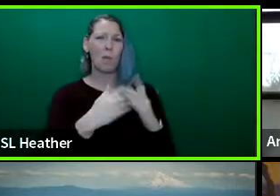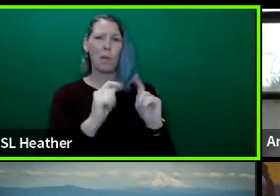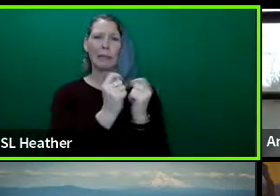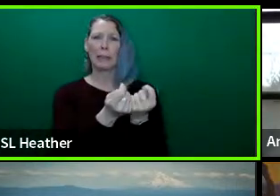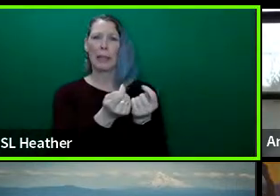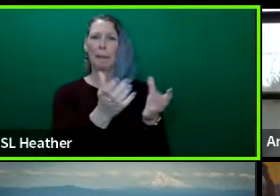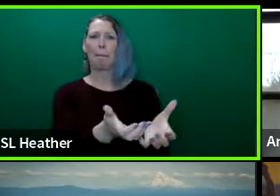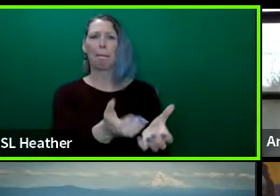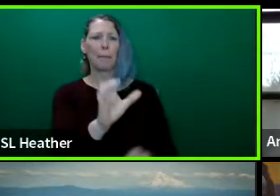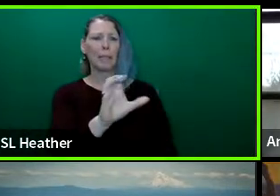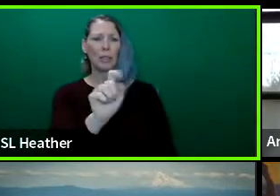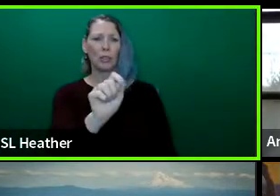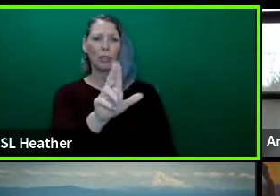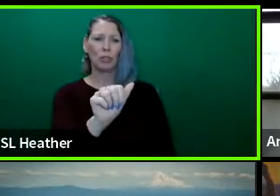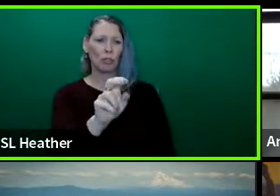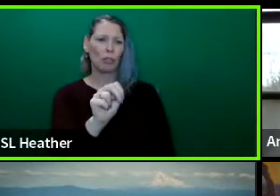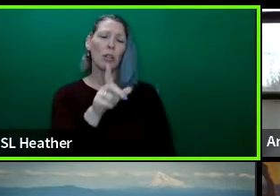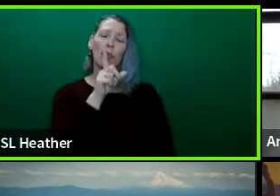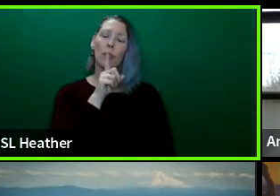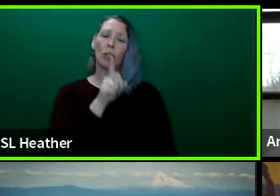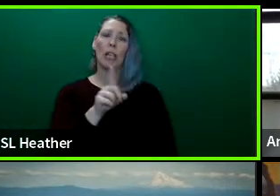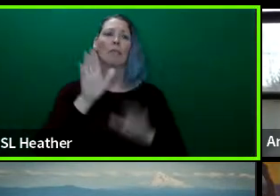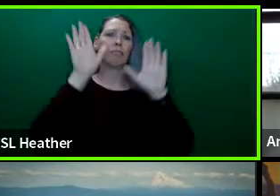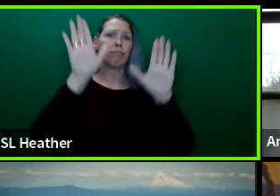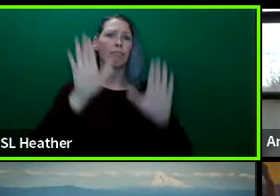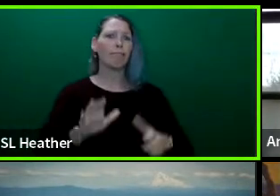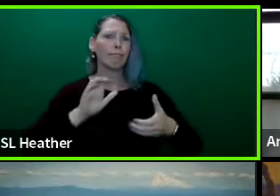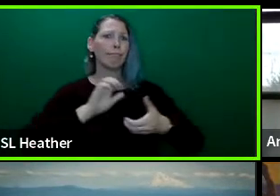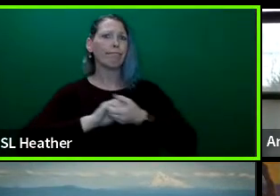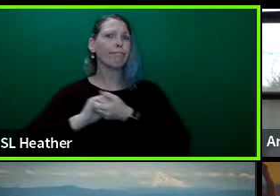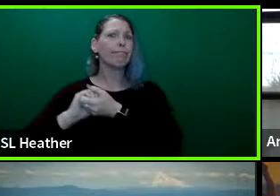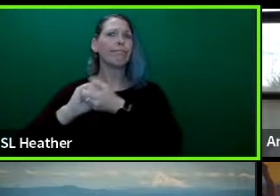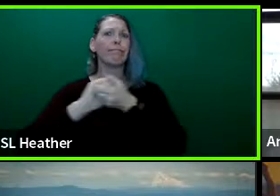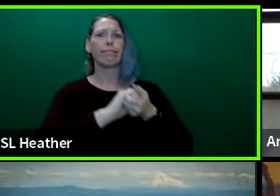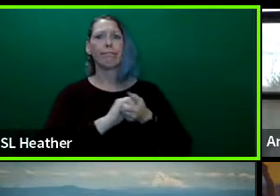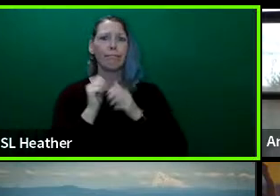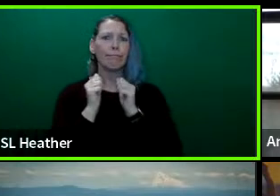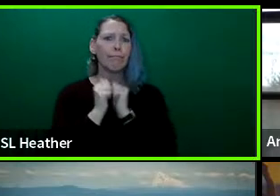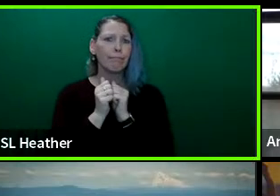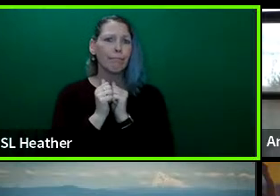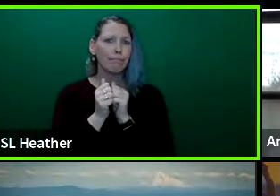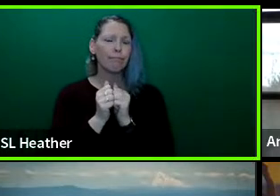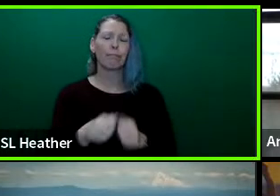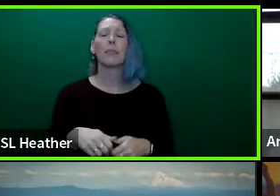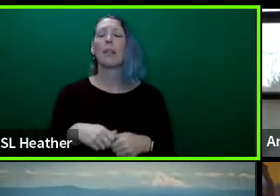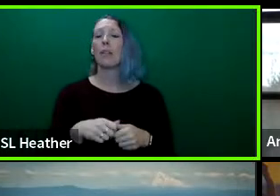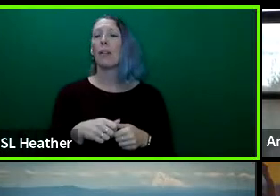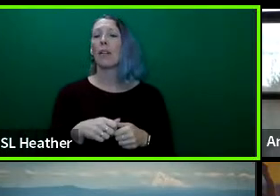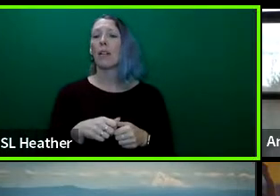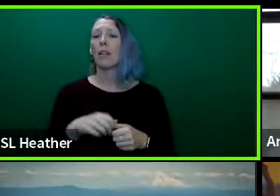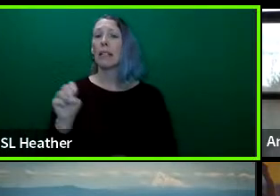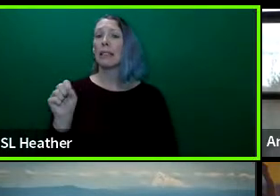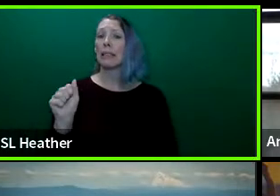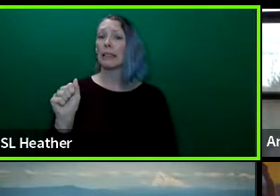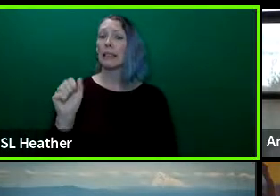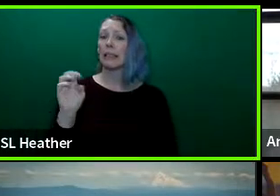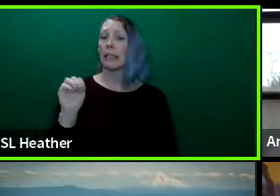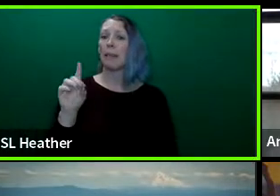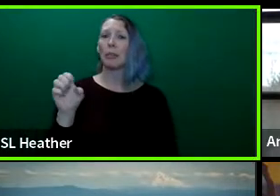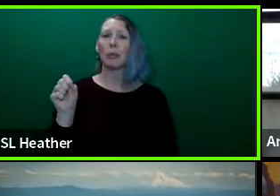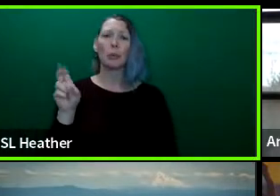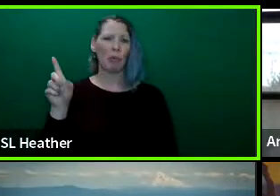CTRAN. It's just been a terrific collaborative endeavor, I would say. Sam Dessou did have